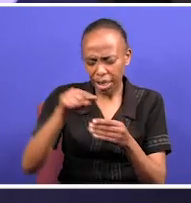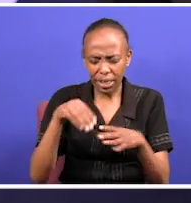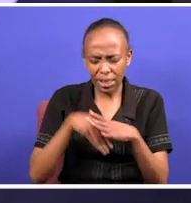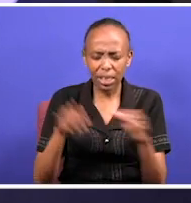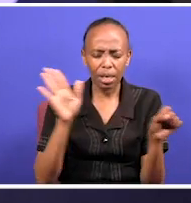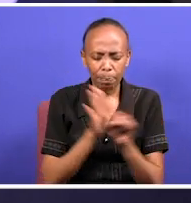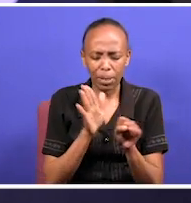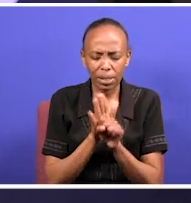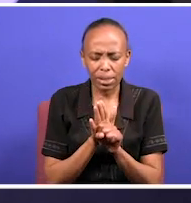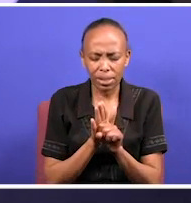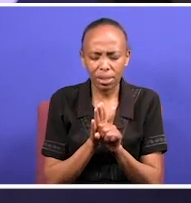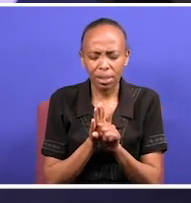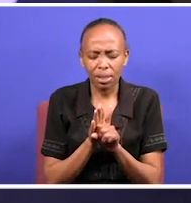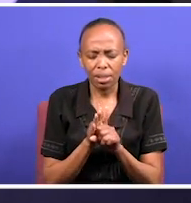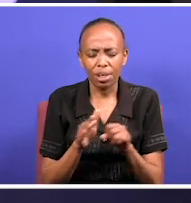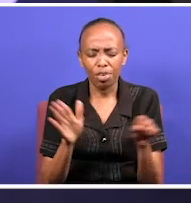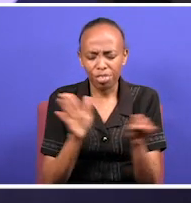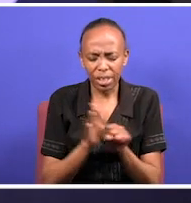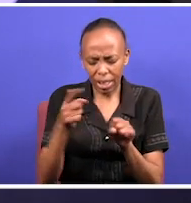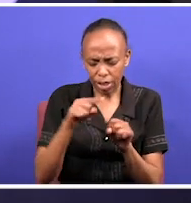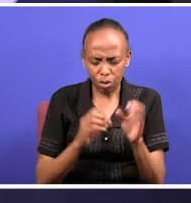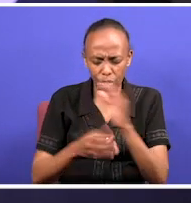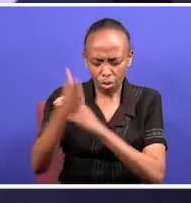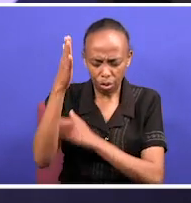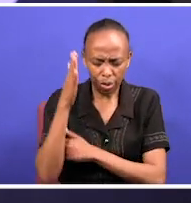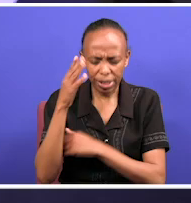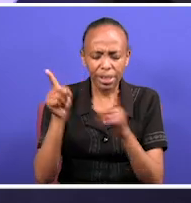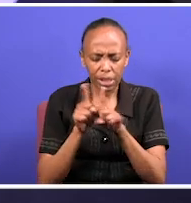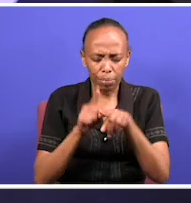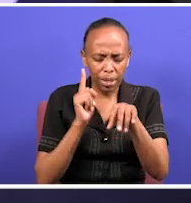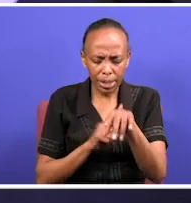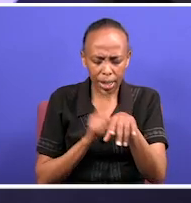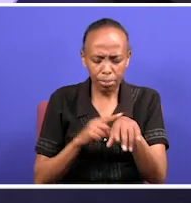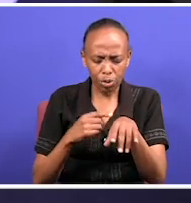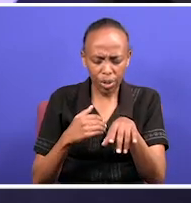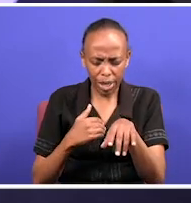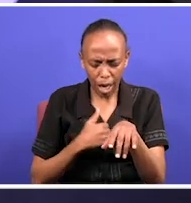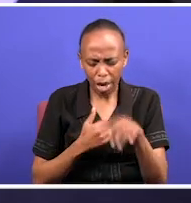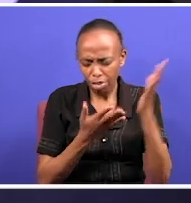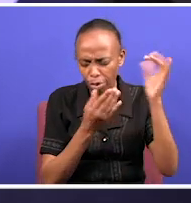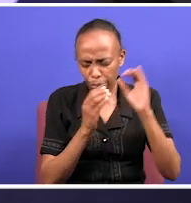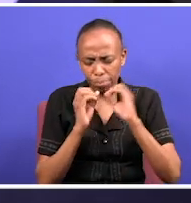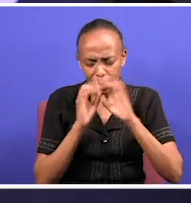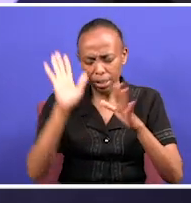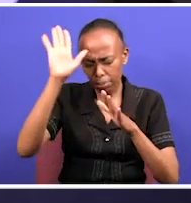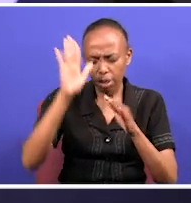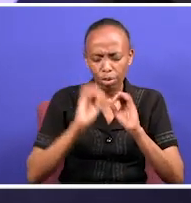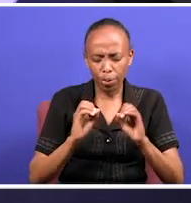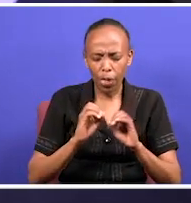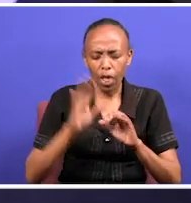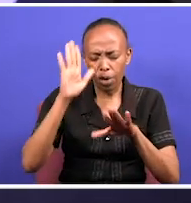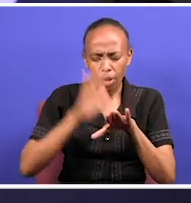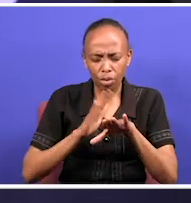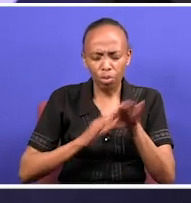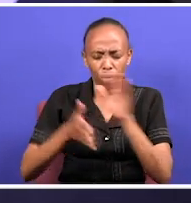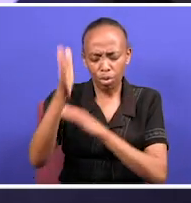in abundance, overwhelming us, oh God, even in times we didn't anticipate your blessing. You are